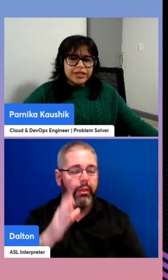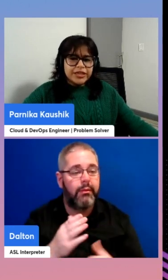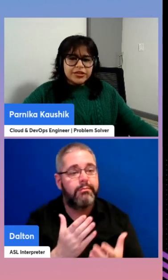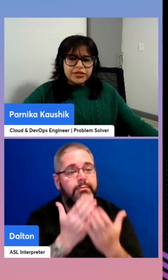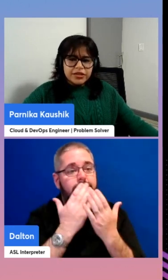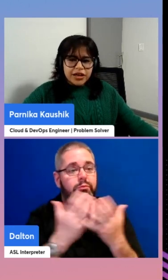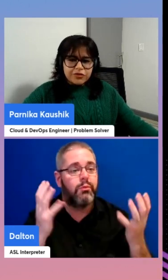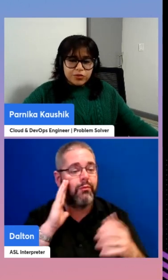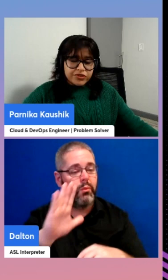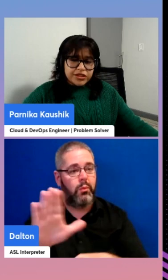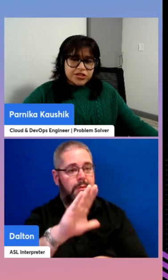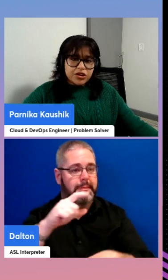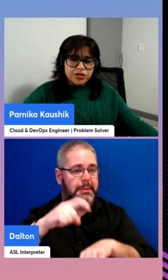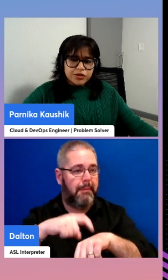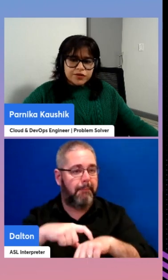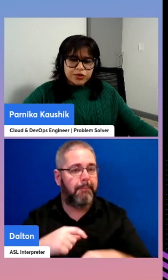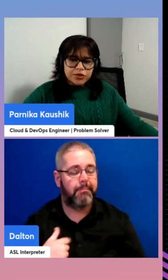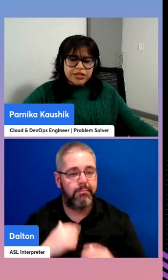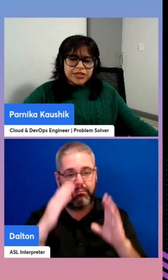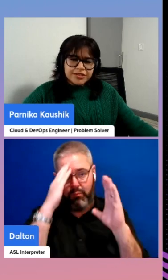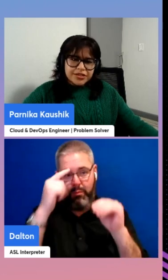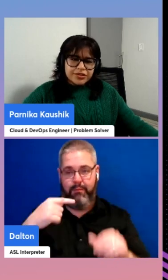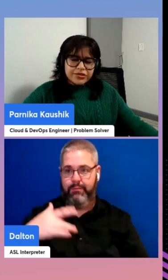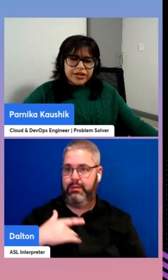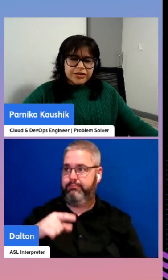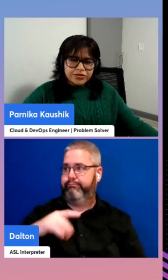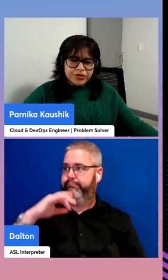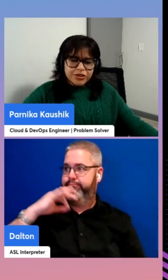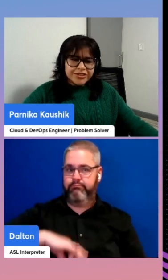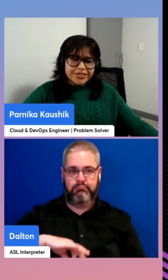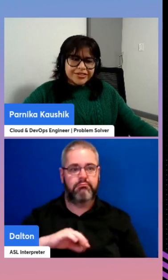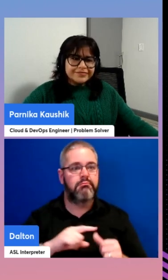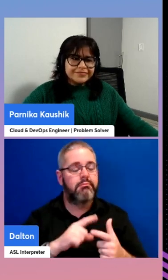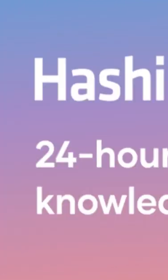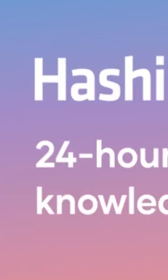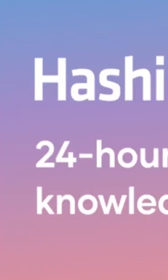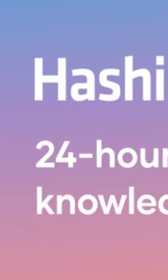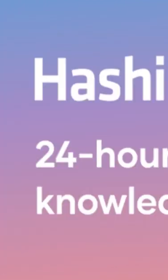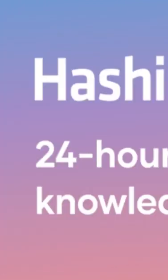you so much for your time. I hope you find this talk useful. See you around. Cheers.